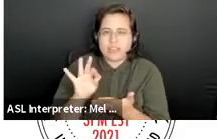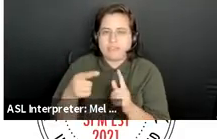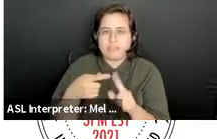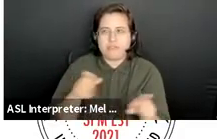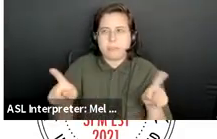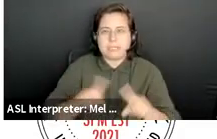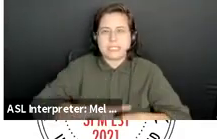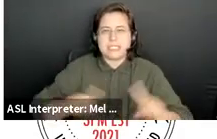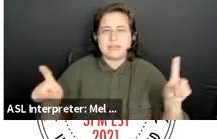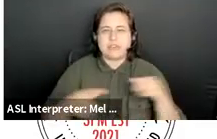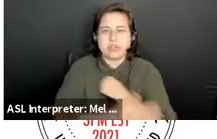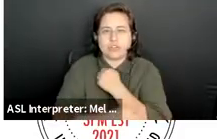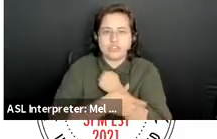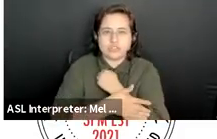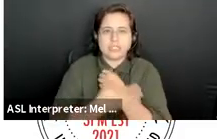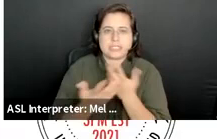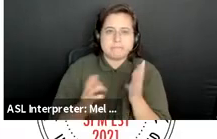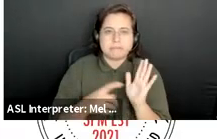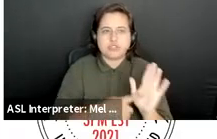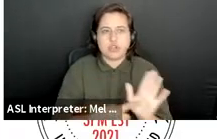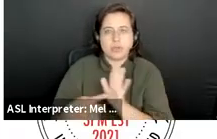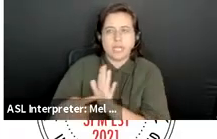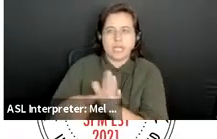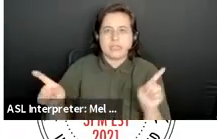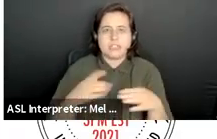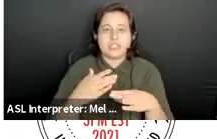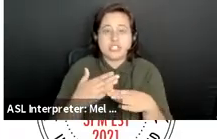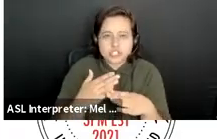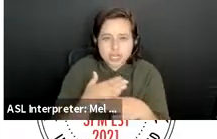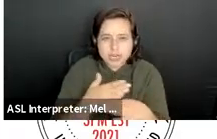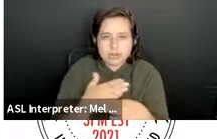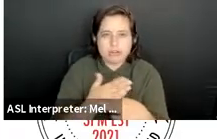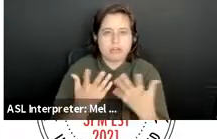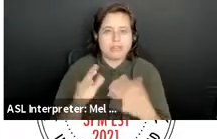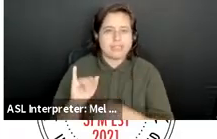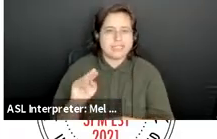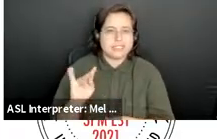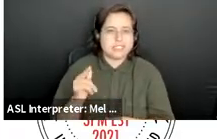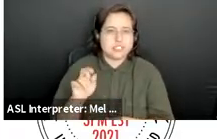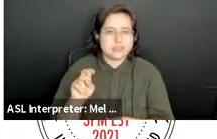different countries, showing that they share an indigenous culture.